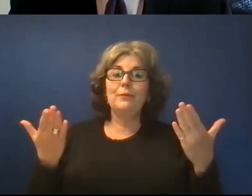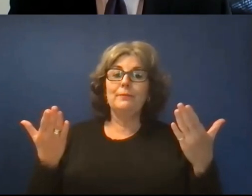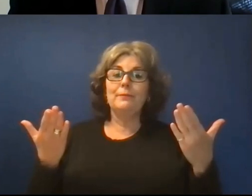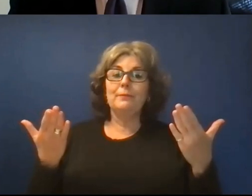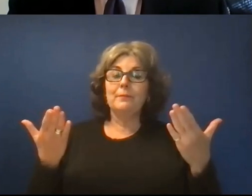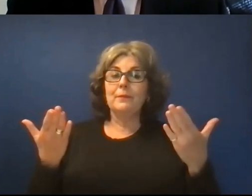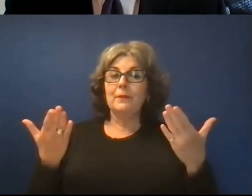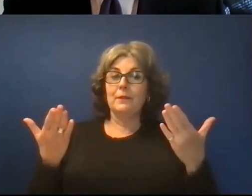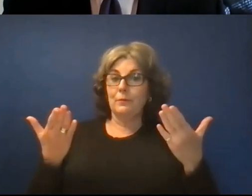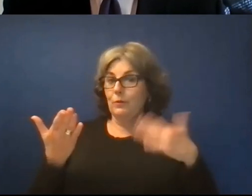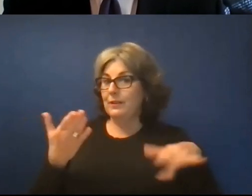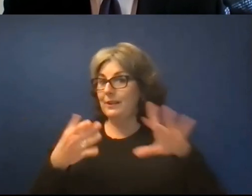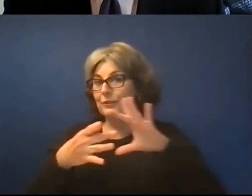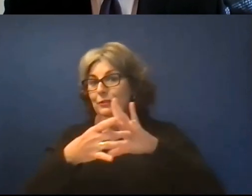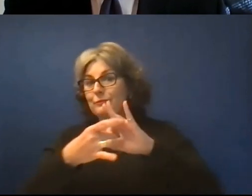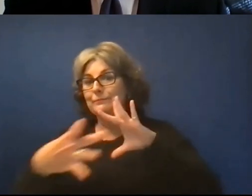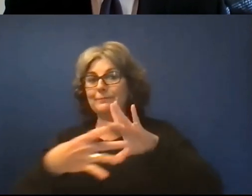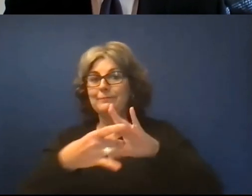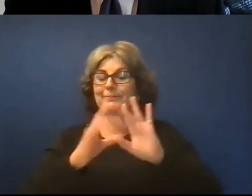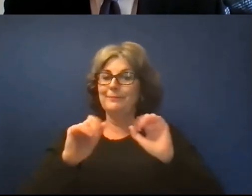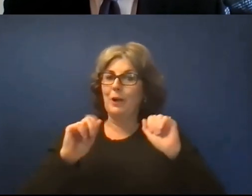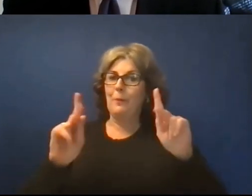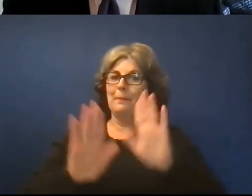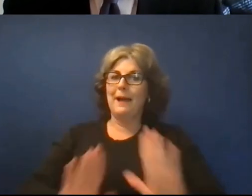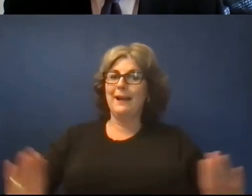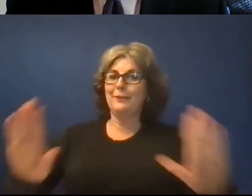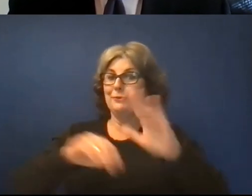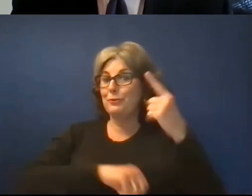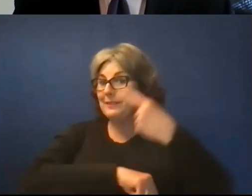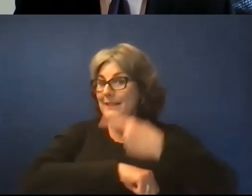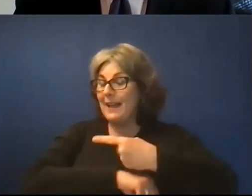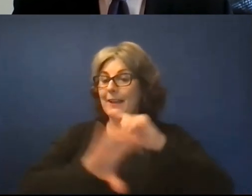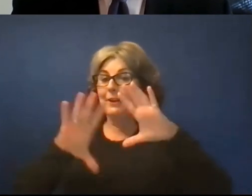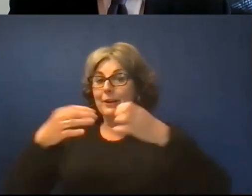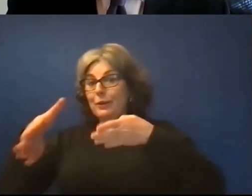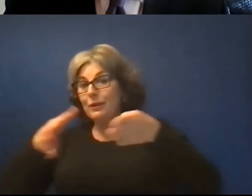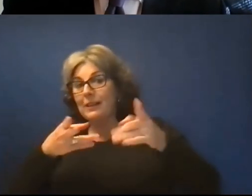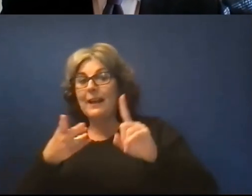let you all go back to your day, your classroom, your